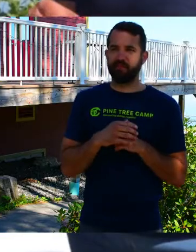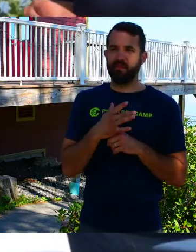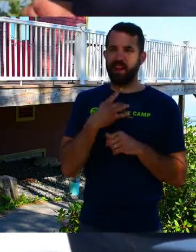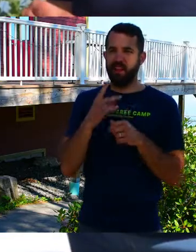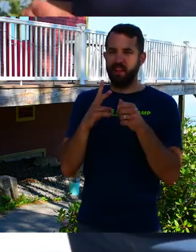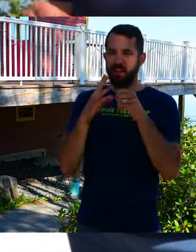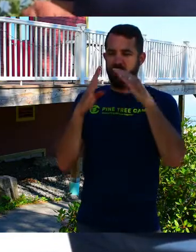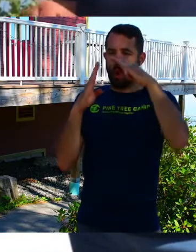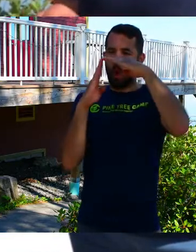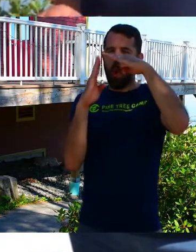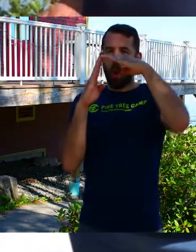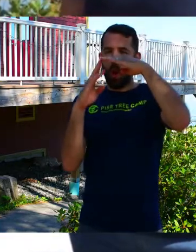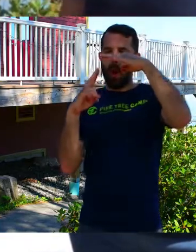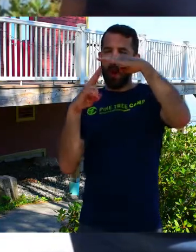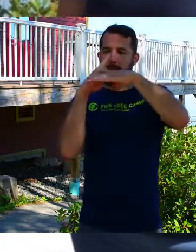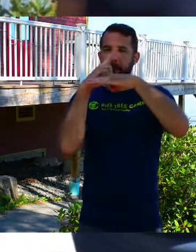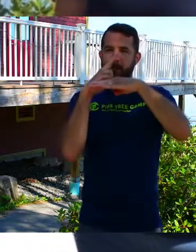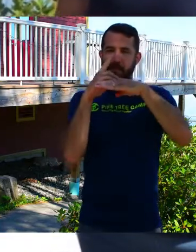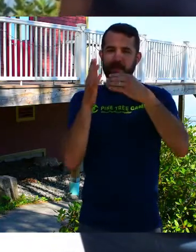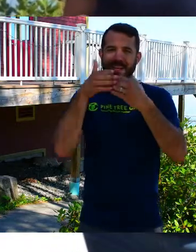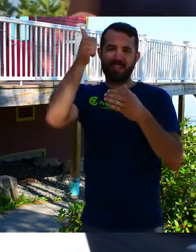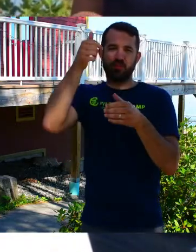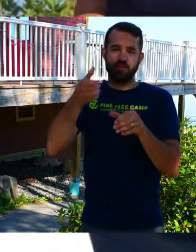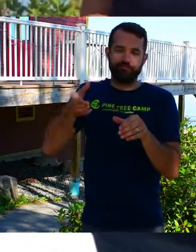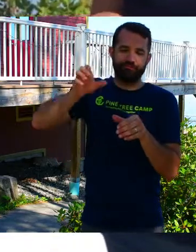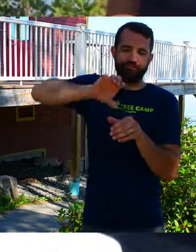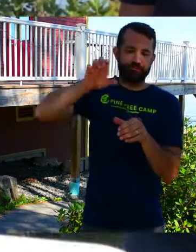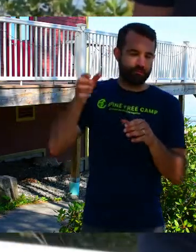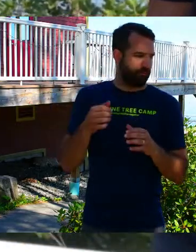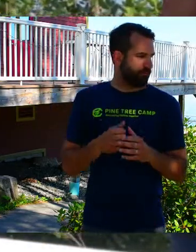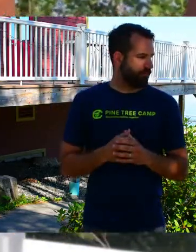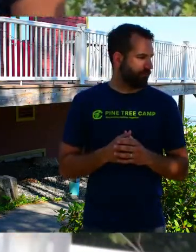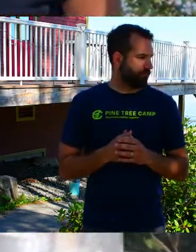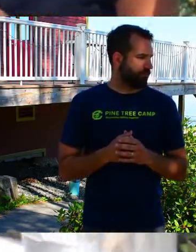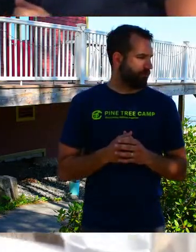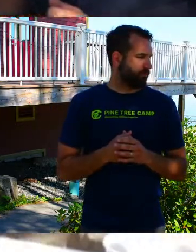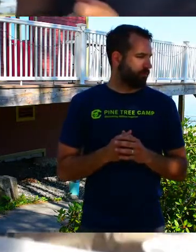use a funnel, however you choose. I'll cut the tip.